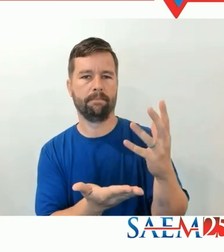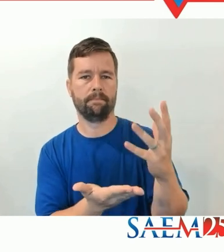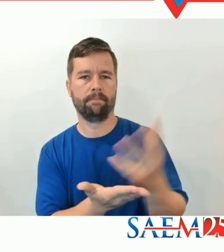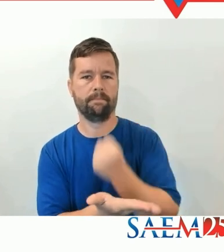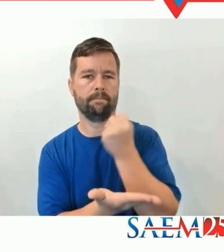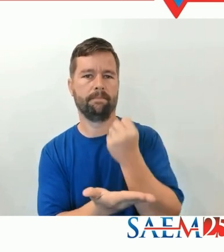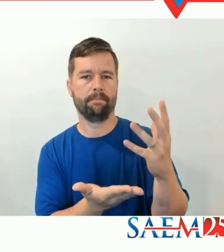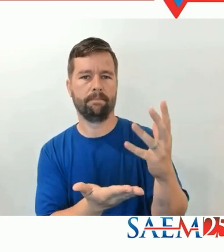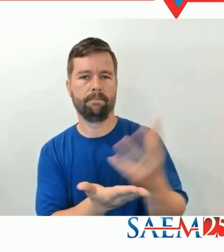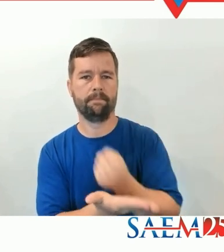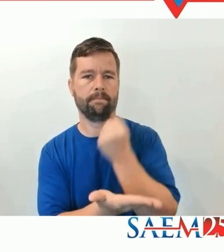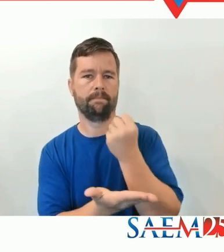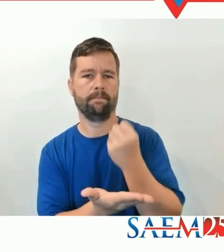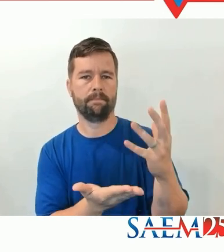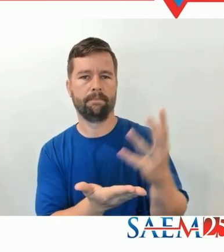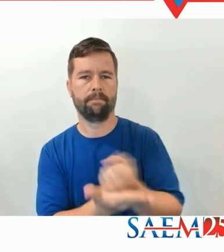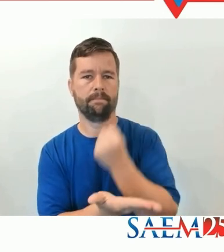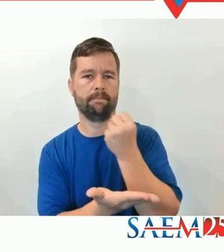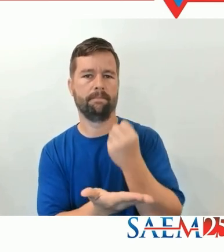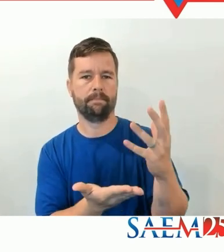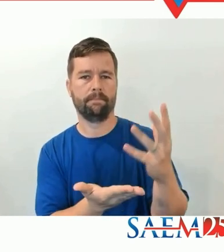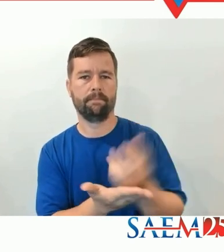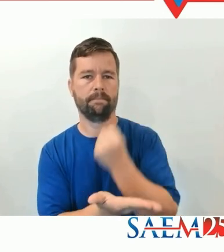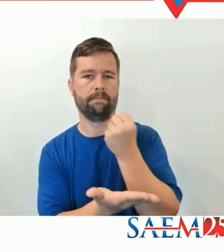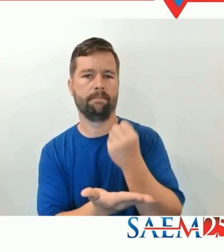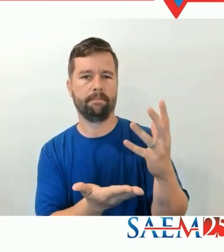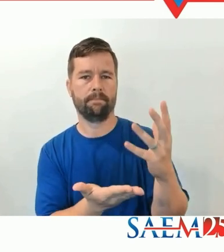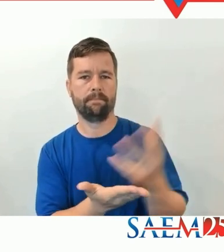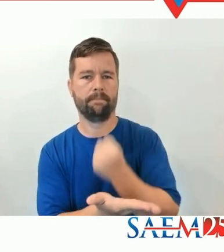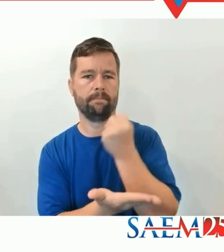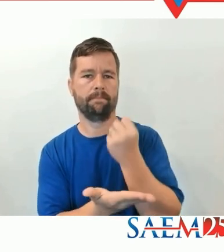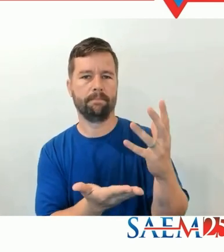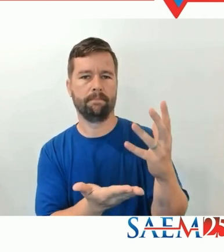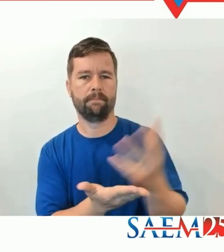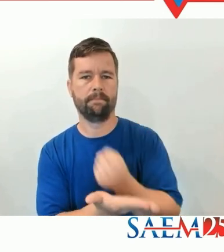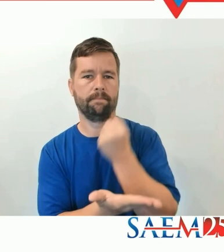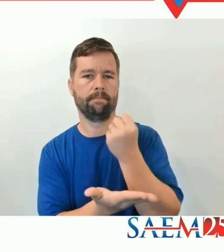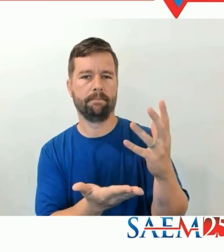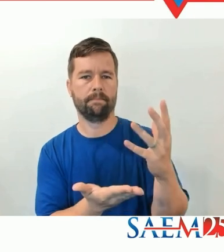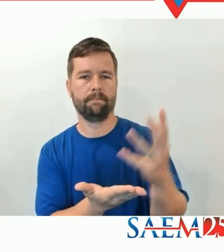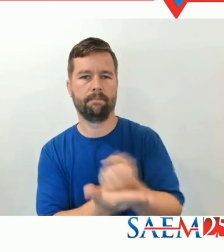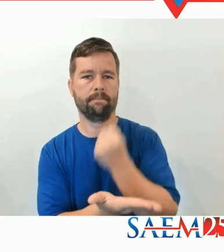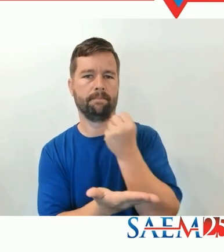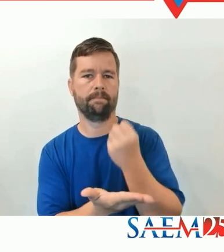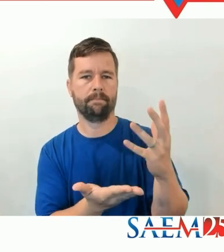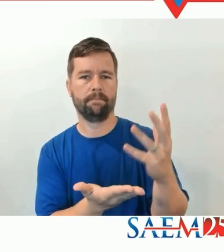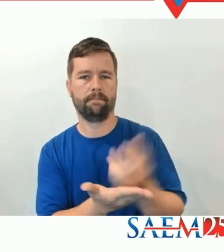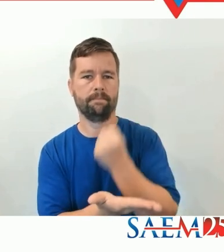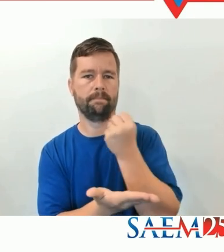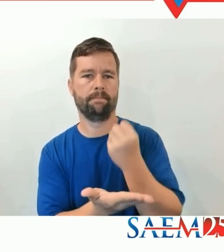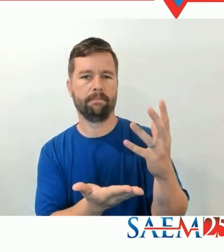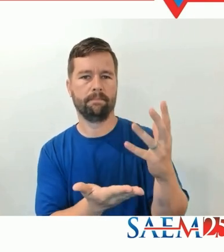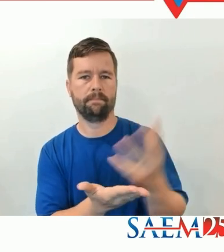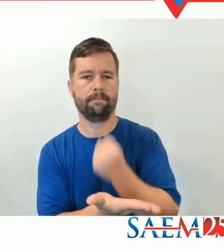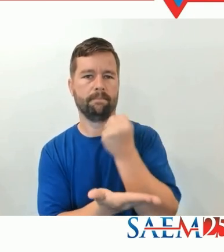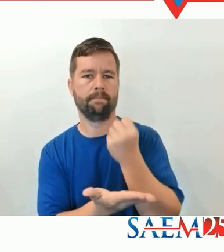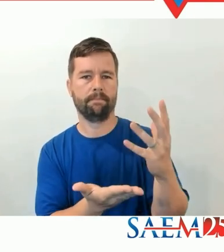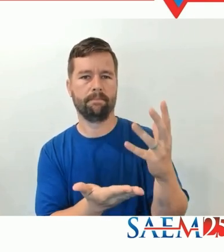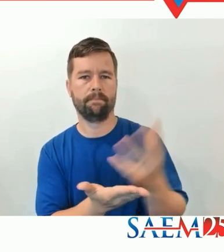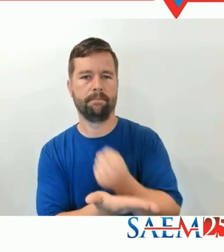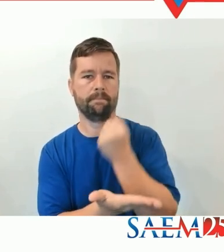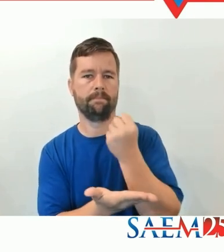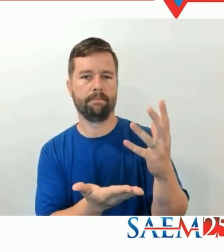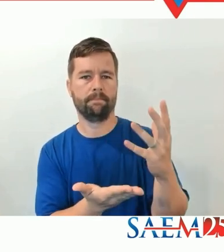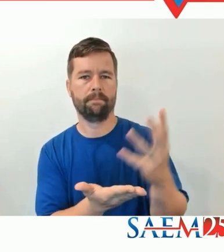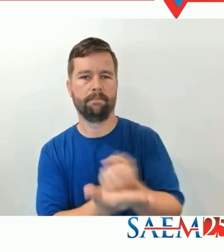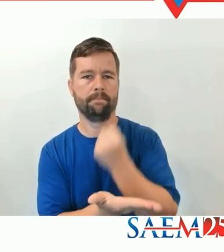from them, they have an understanding of each other's language and culture, that's a definite benefit. Standardizing visual